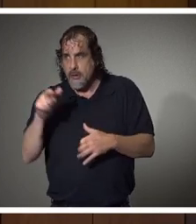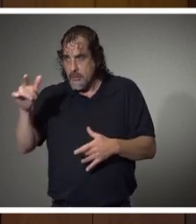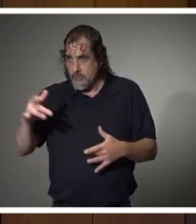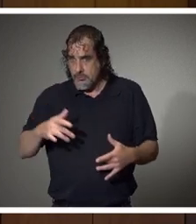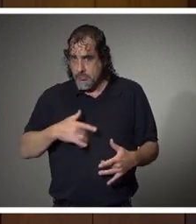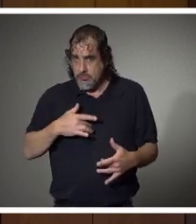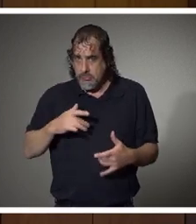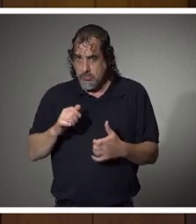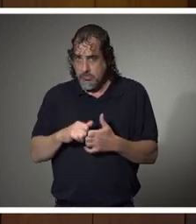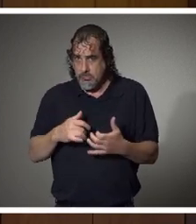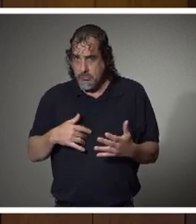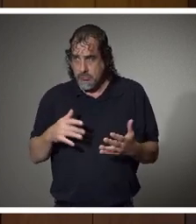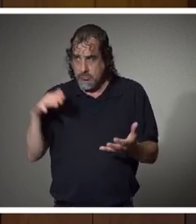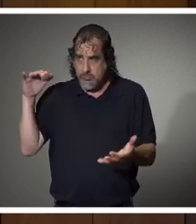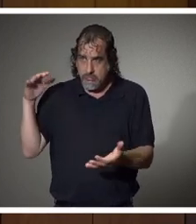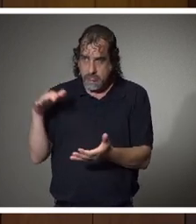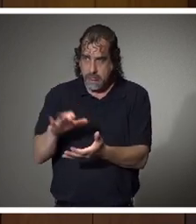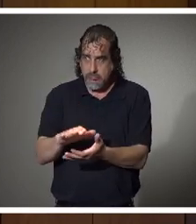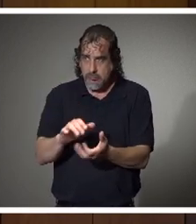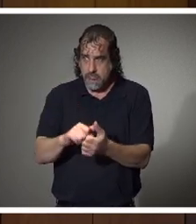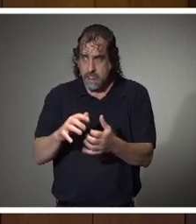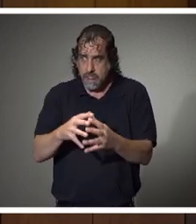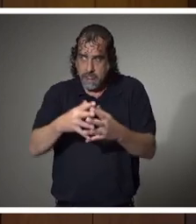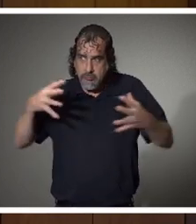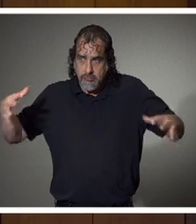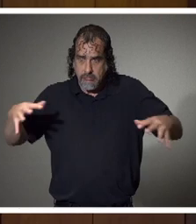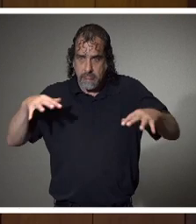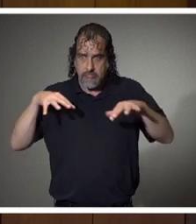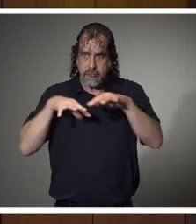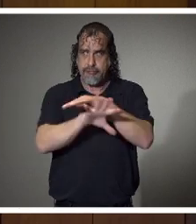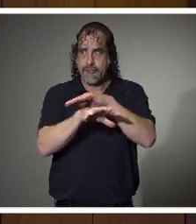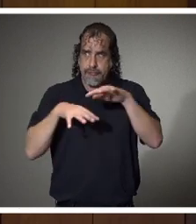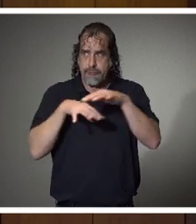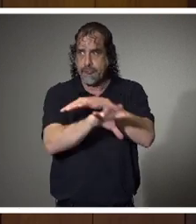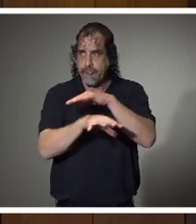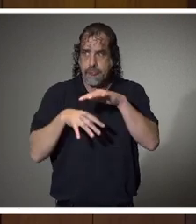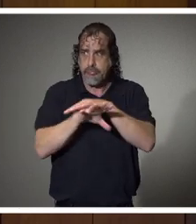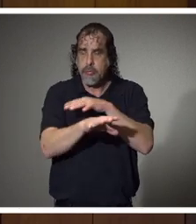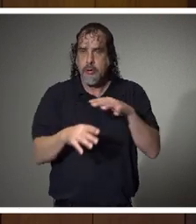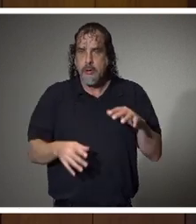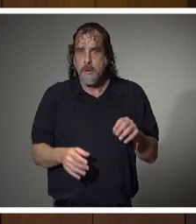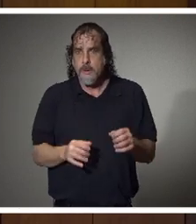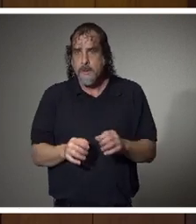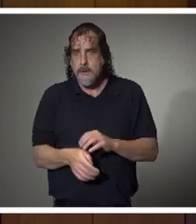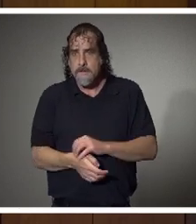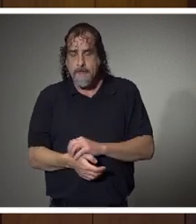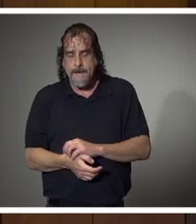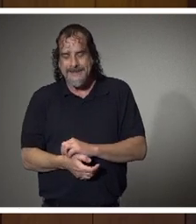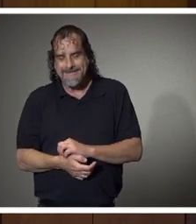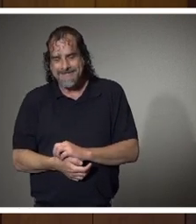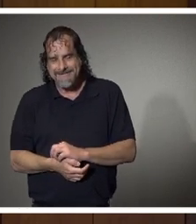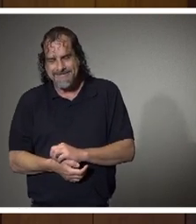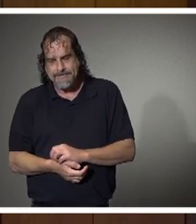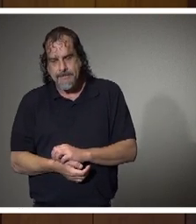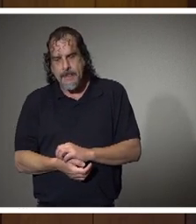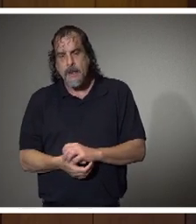will even further reduce that overcrowding that you talked about being concerned with at the big box stores? Well, I think that's certainly